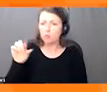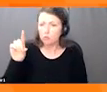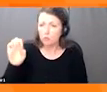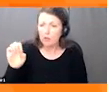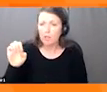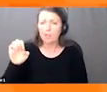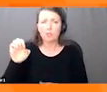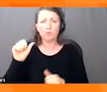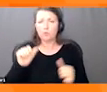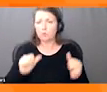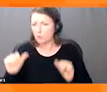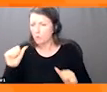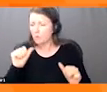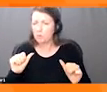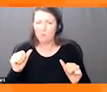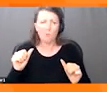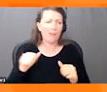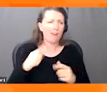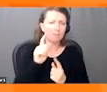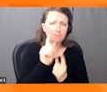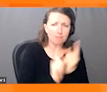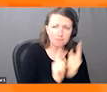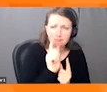Innovation Expo.